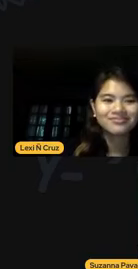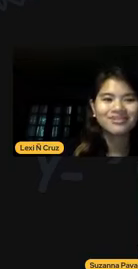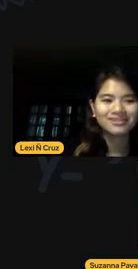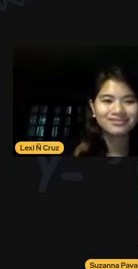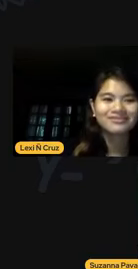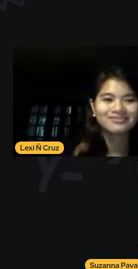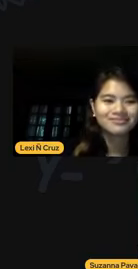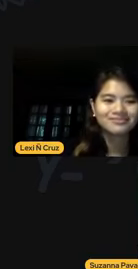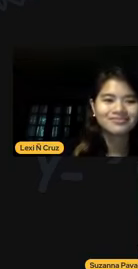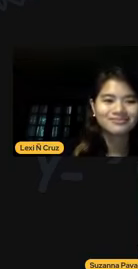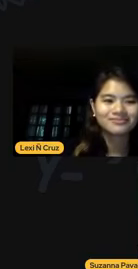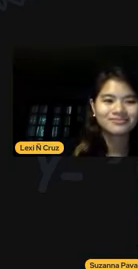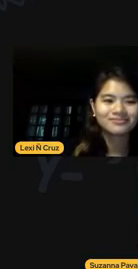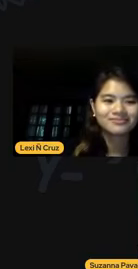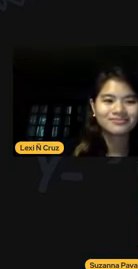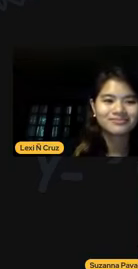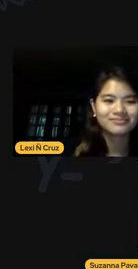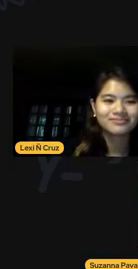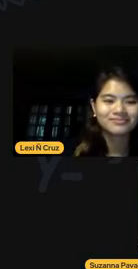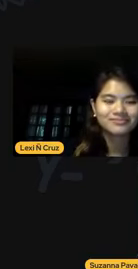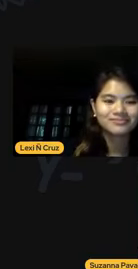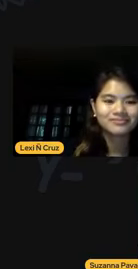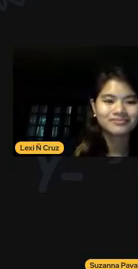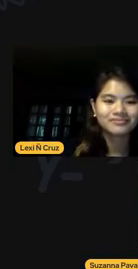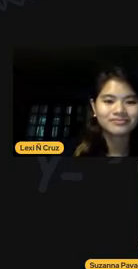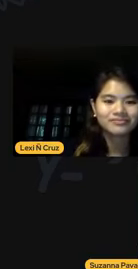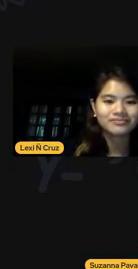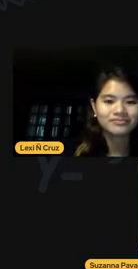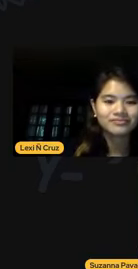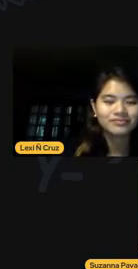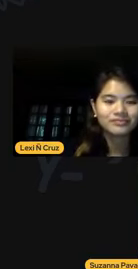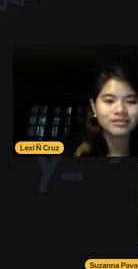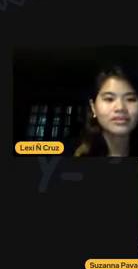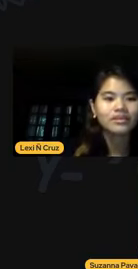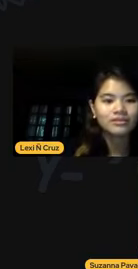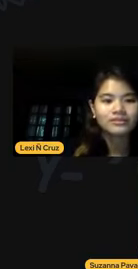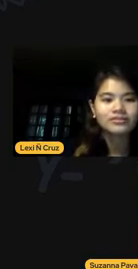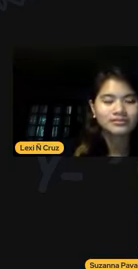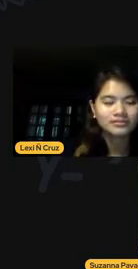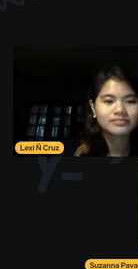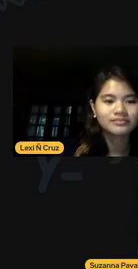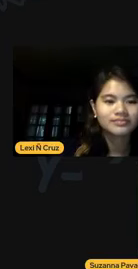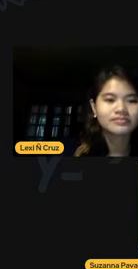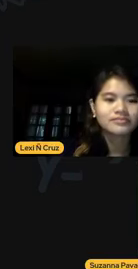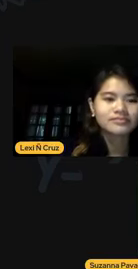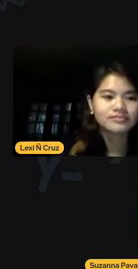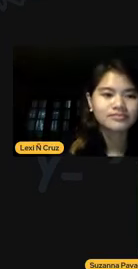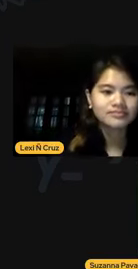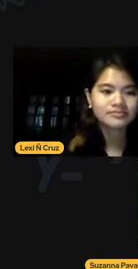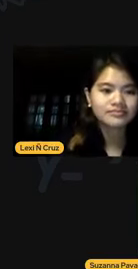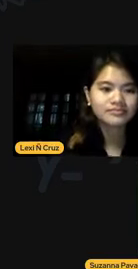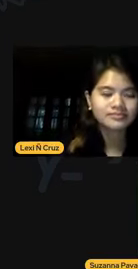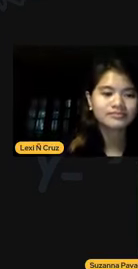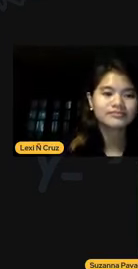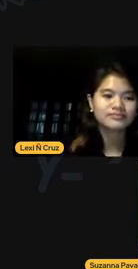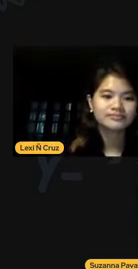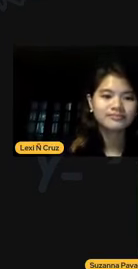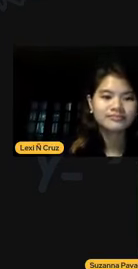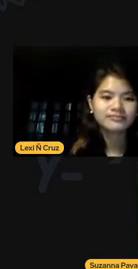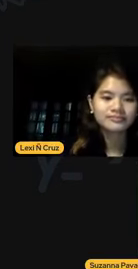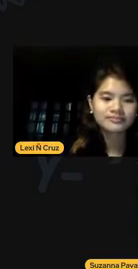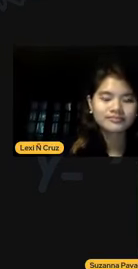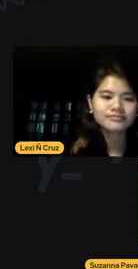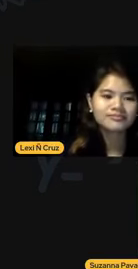So that's what Ms. Possibility is about. We are about 6 years old now, and so we've just been growing as with the community,